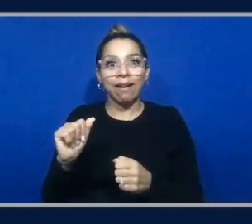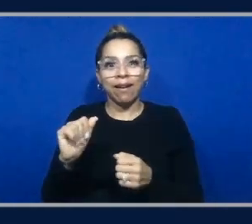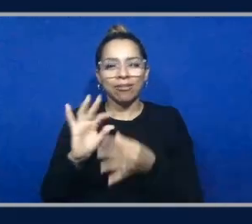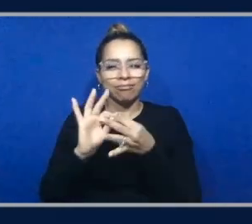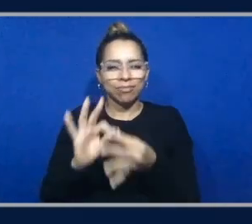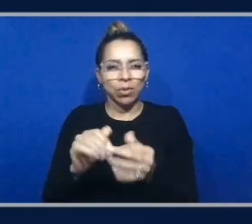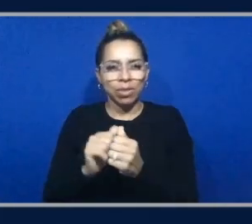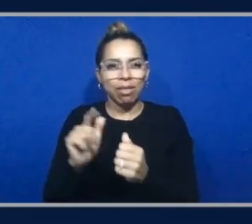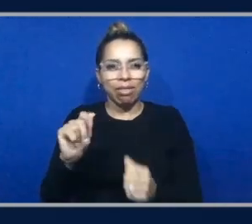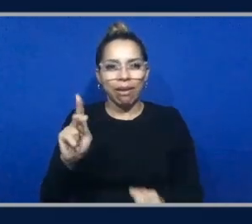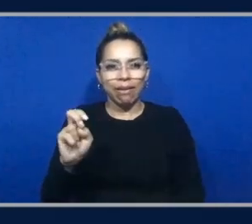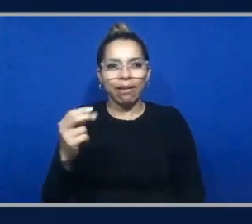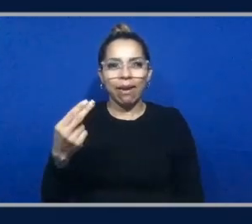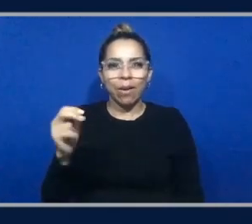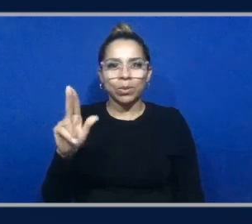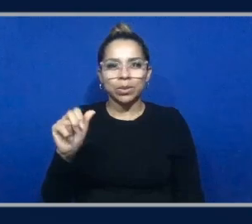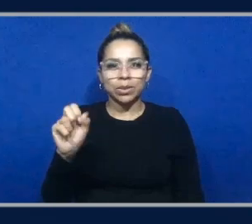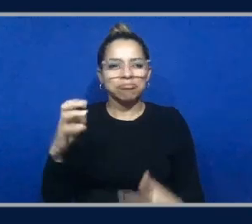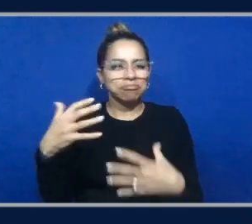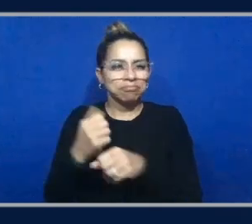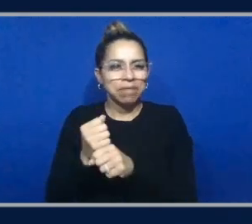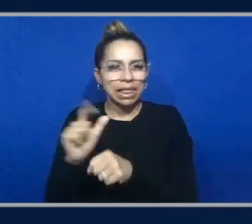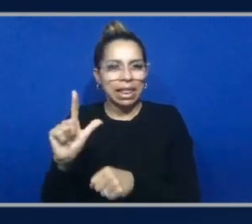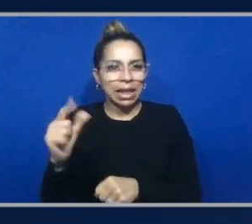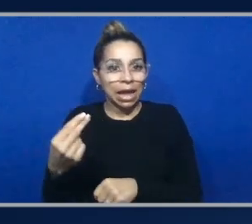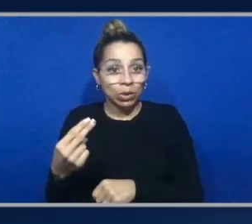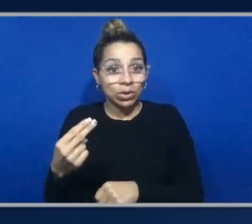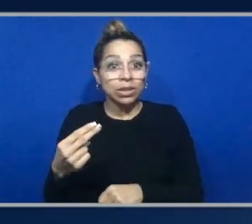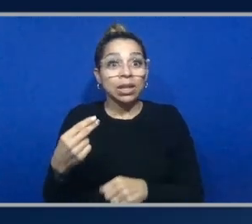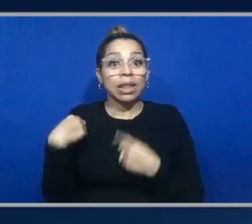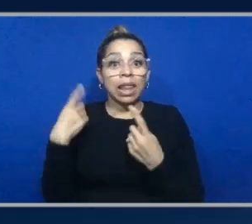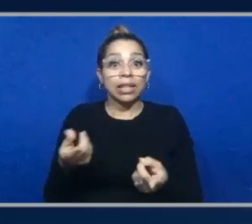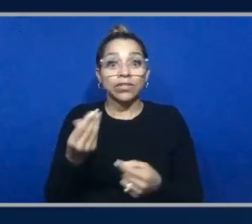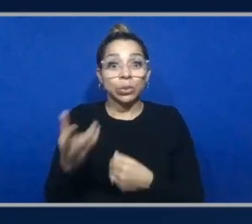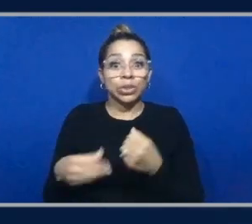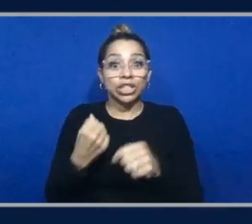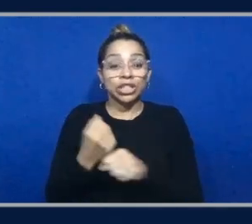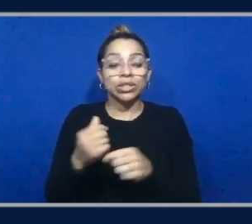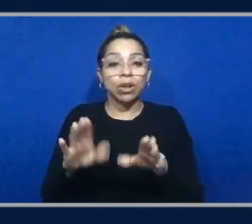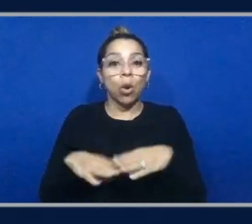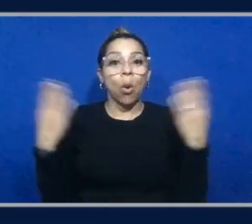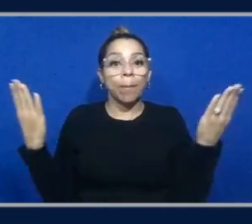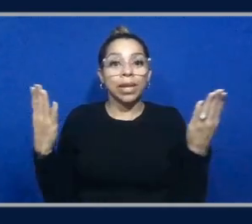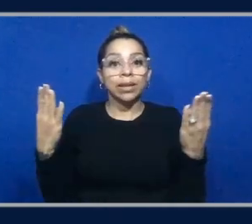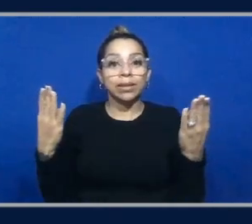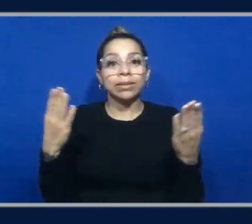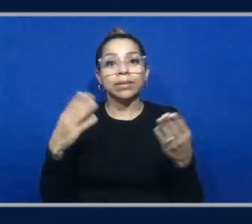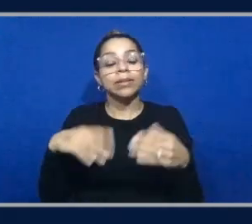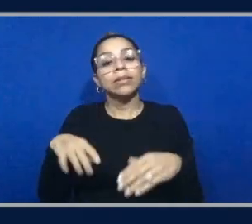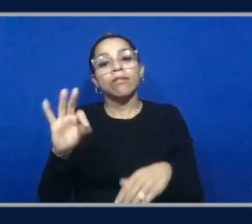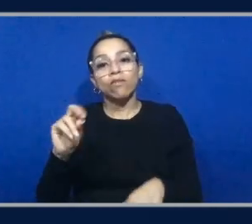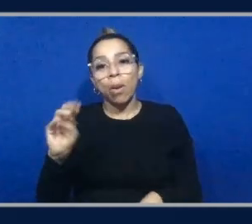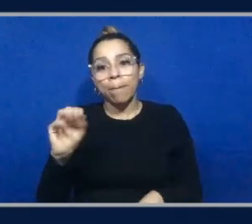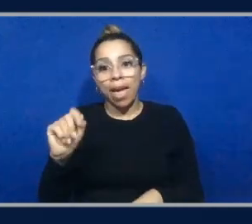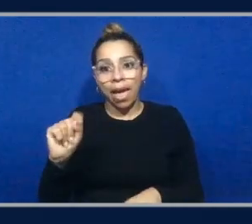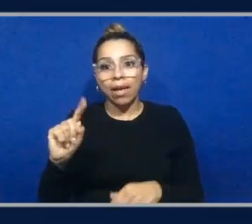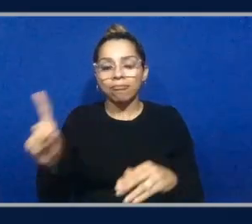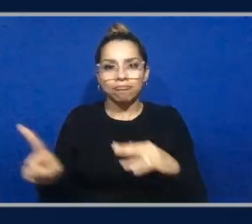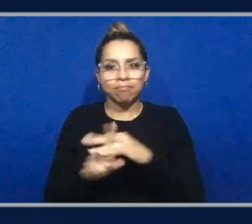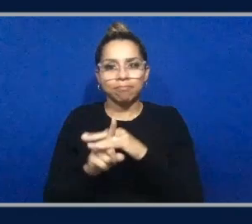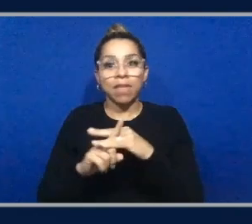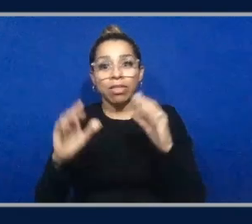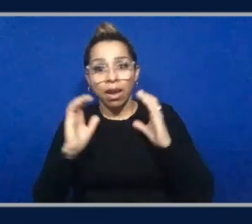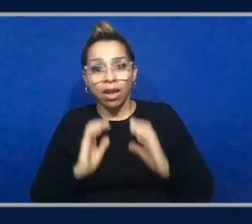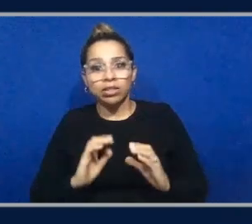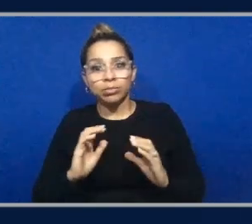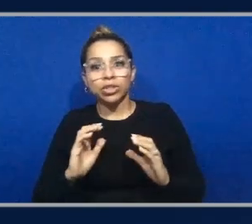in the last few years is these open table formats have come, and customers store these structured data in the data lake